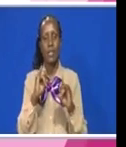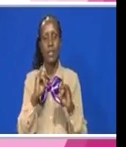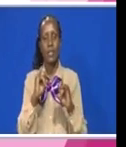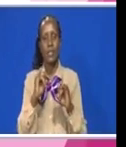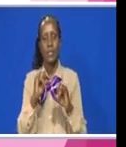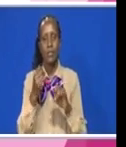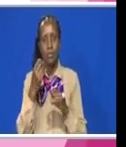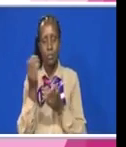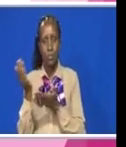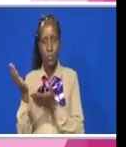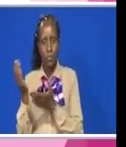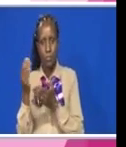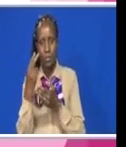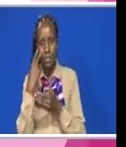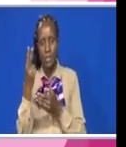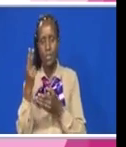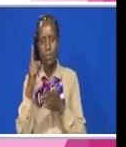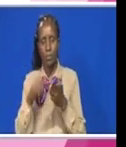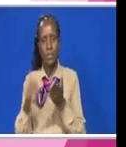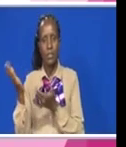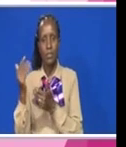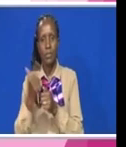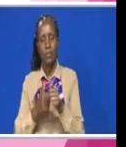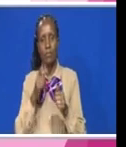expectations of this particular question.